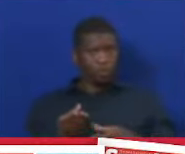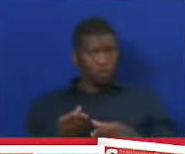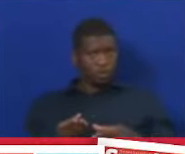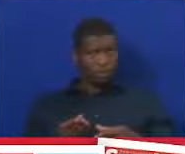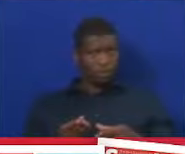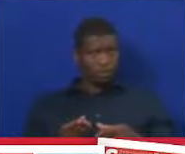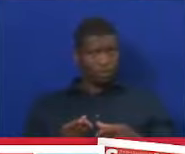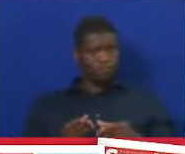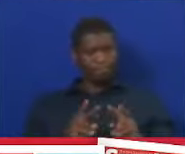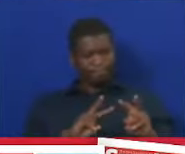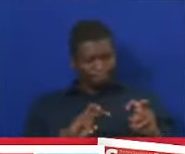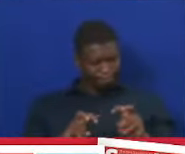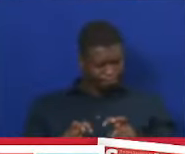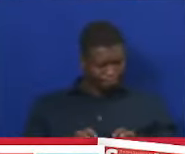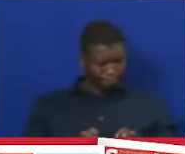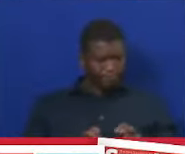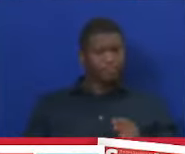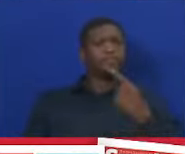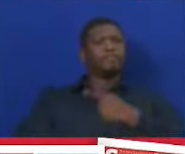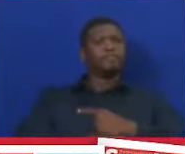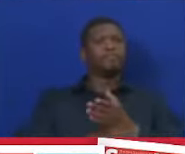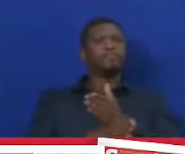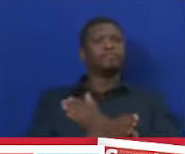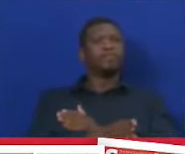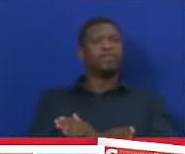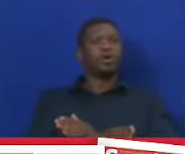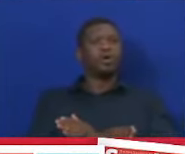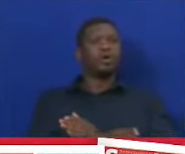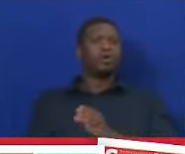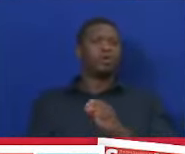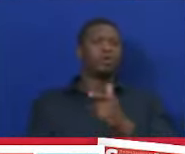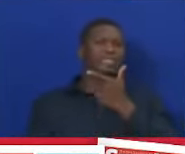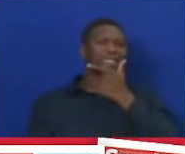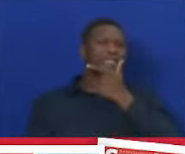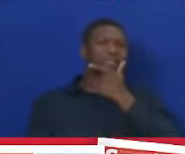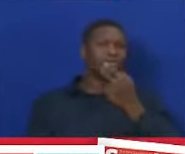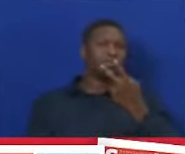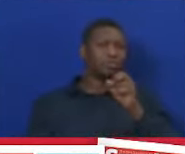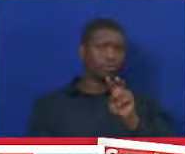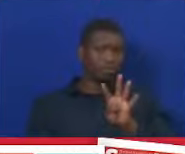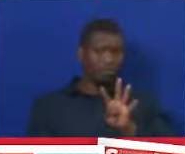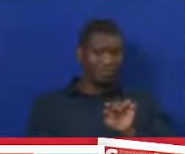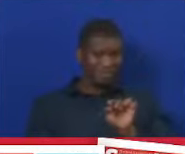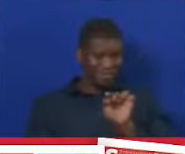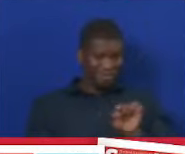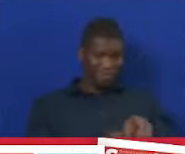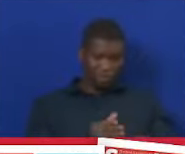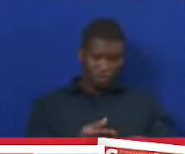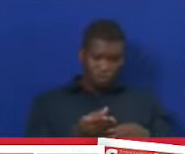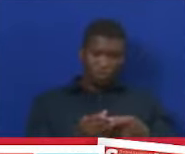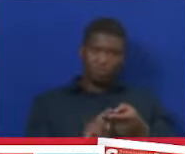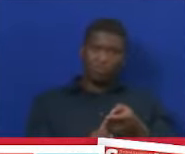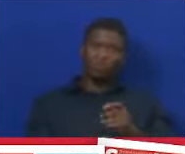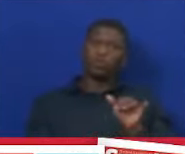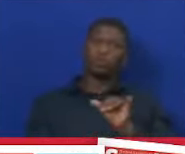December 2024 are GCI Ops dockets or PKTT dockets.